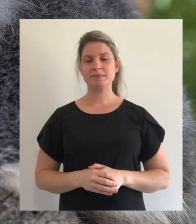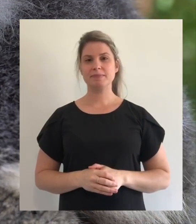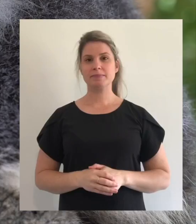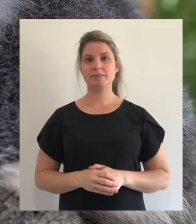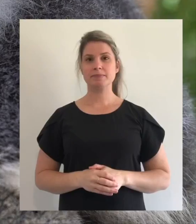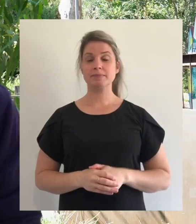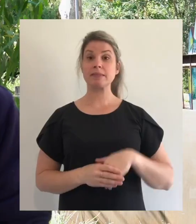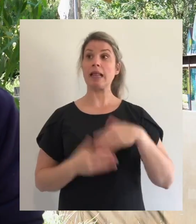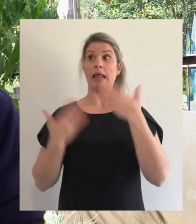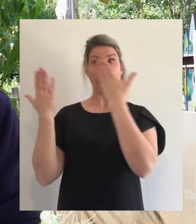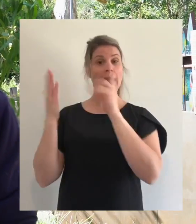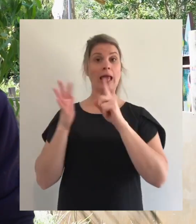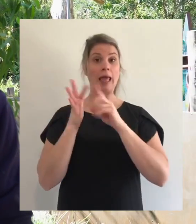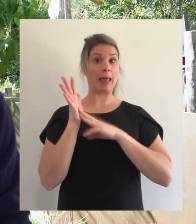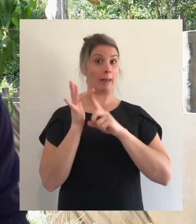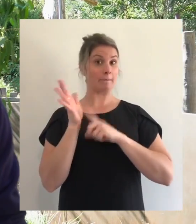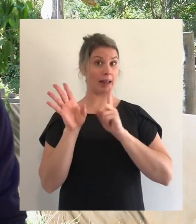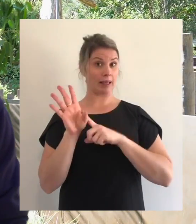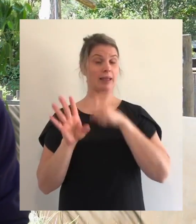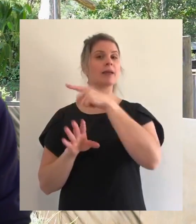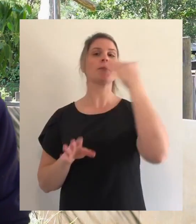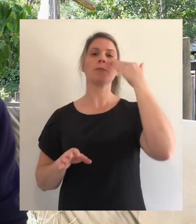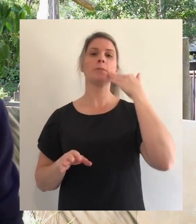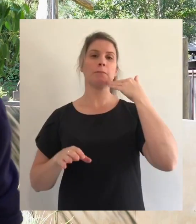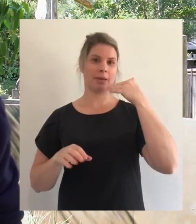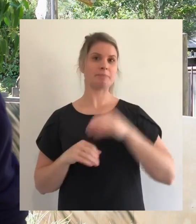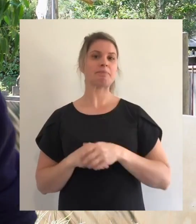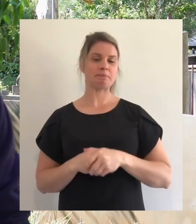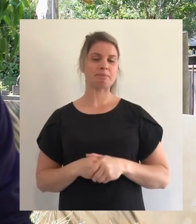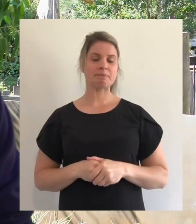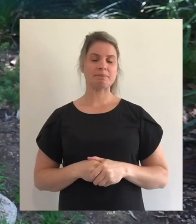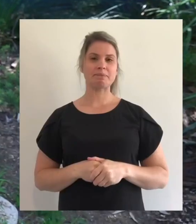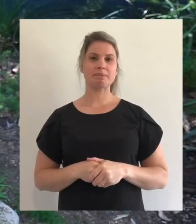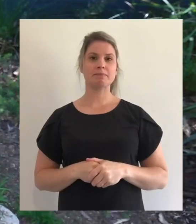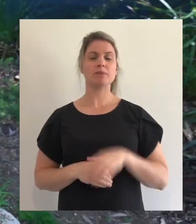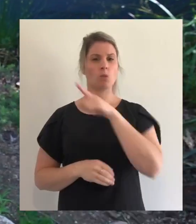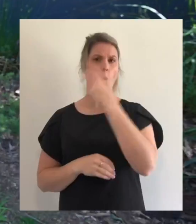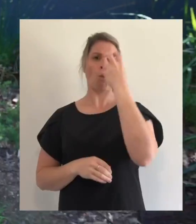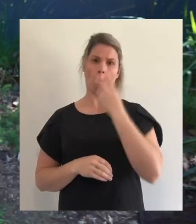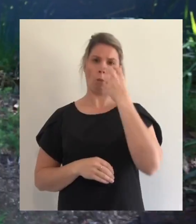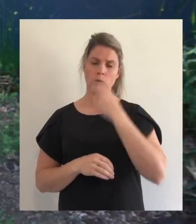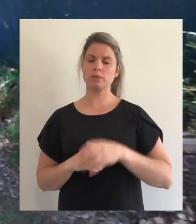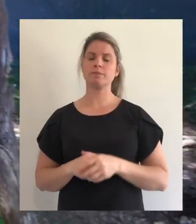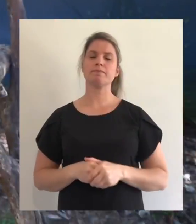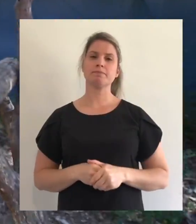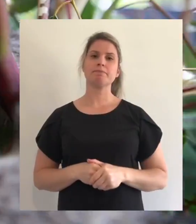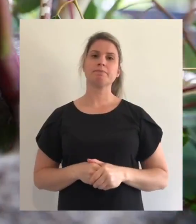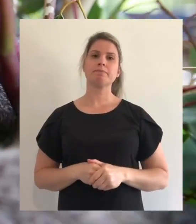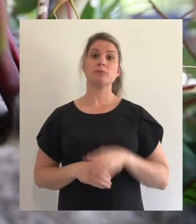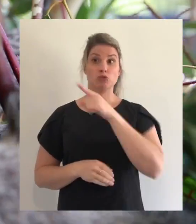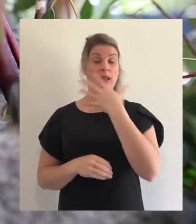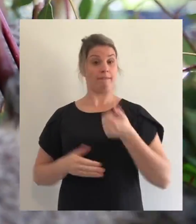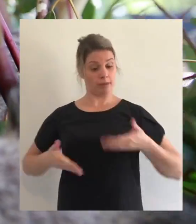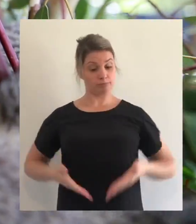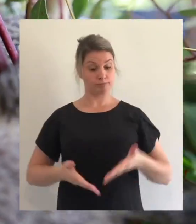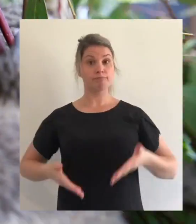I'm here with Emily now, one of our adult females here at the sanctuary. She's one of our older girls here. She's actually had a few joeys